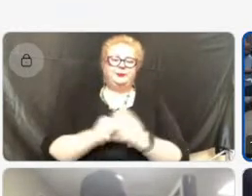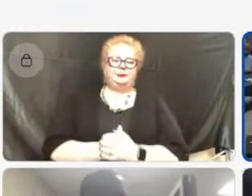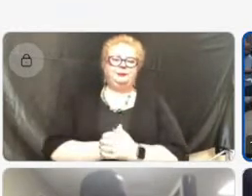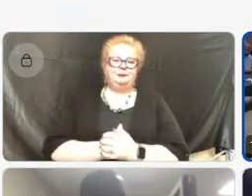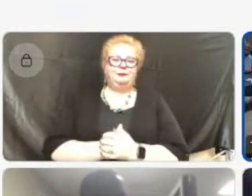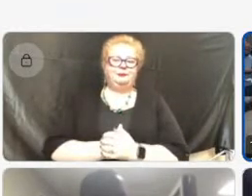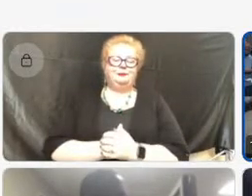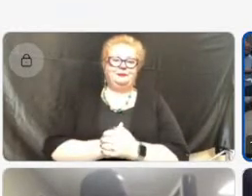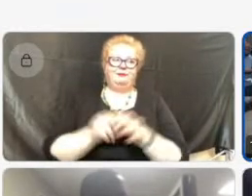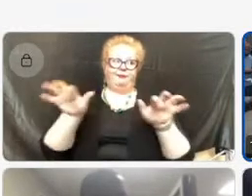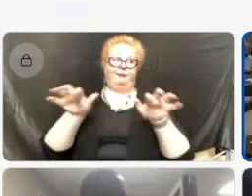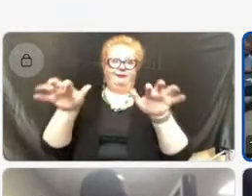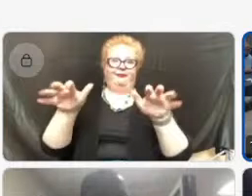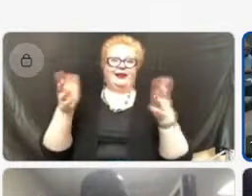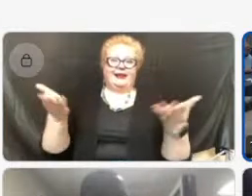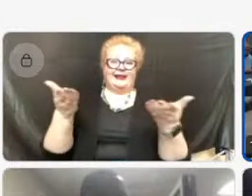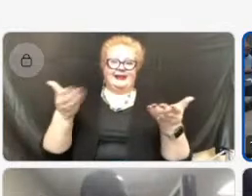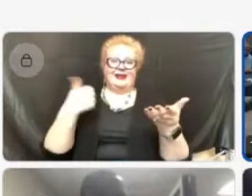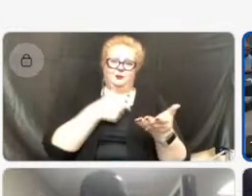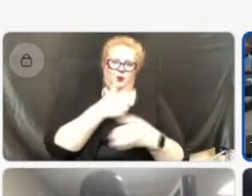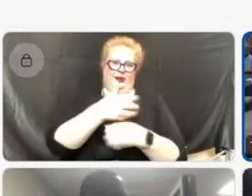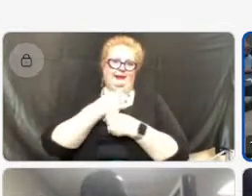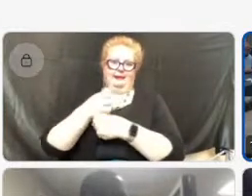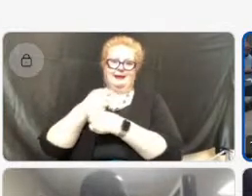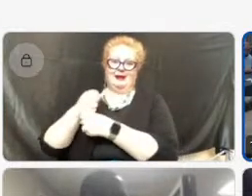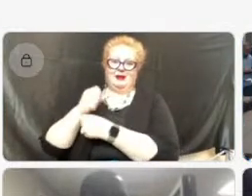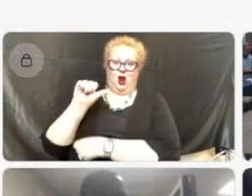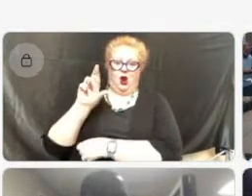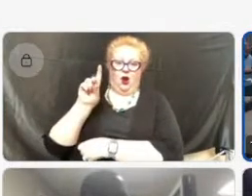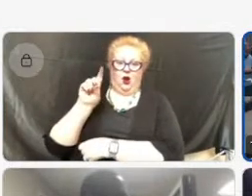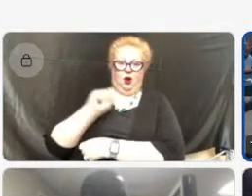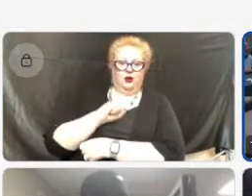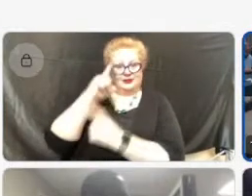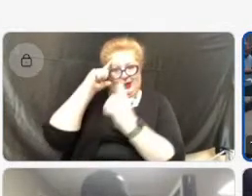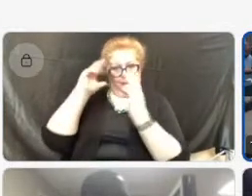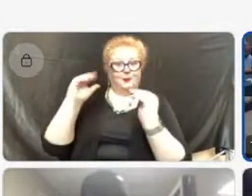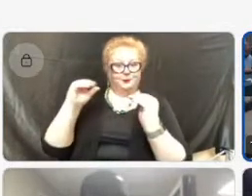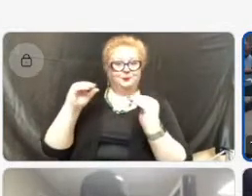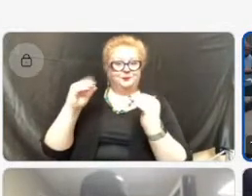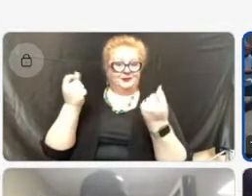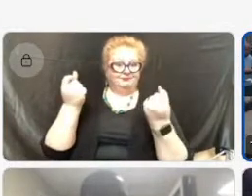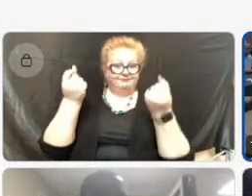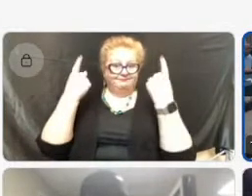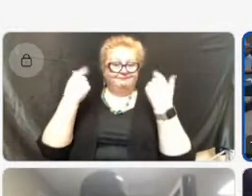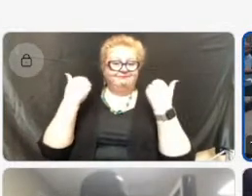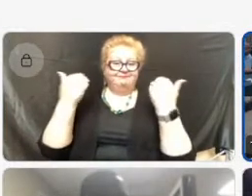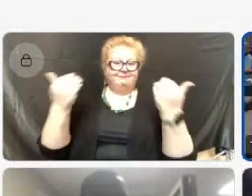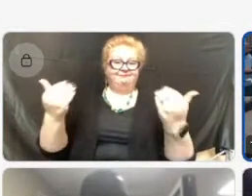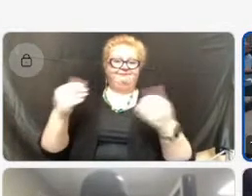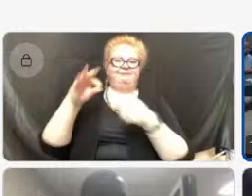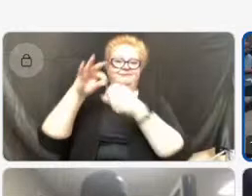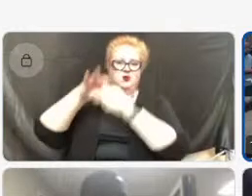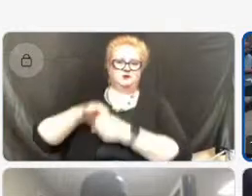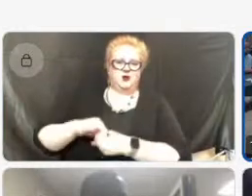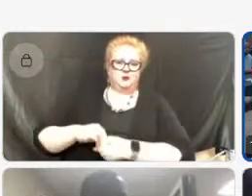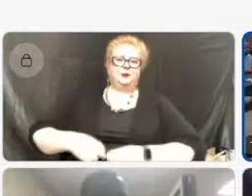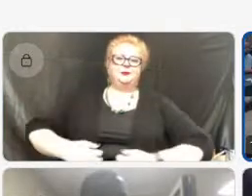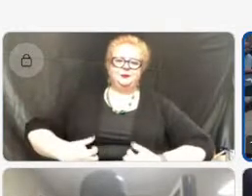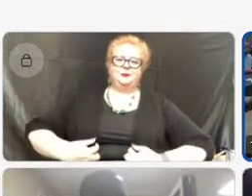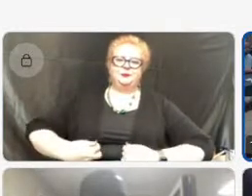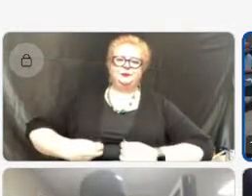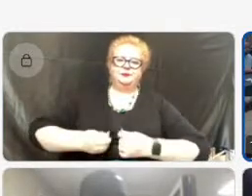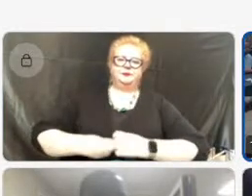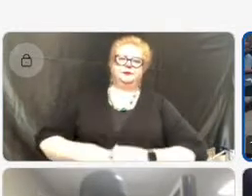to also get their cards in, I hope, as well. So can we go ahead with the roll call vote, please? I'll